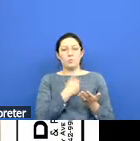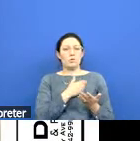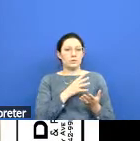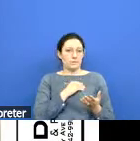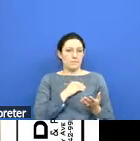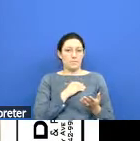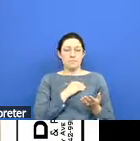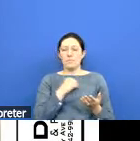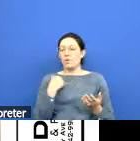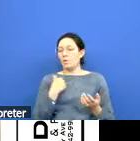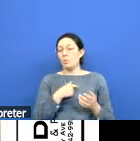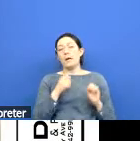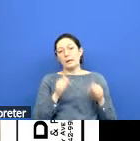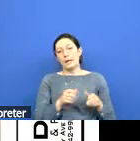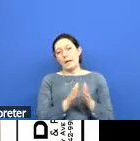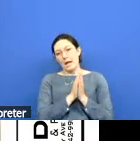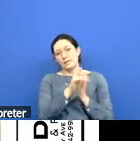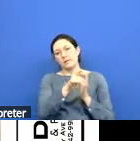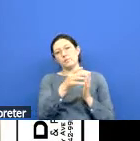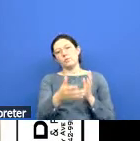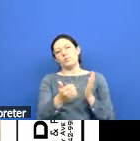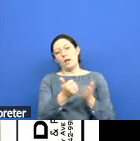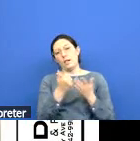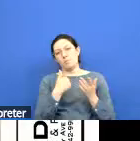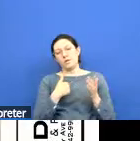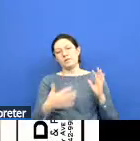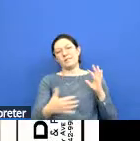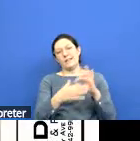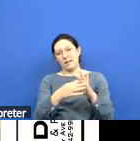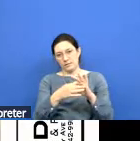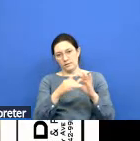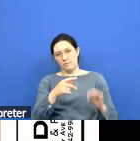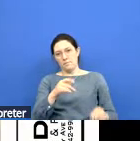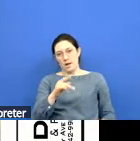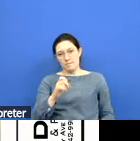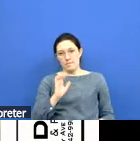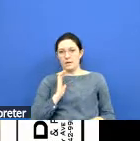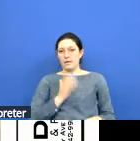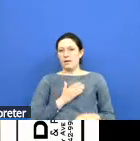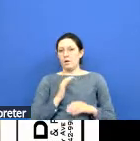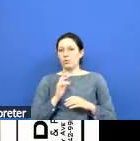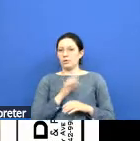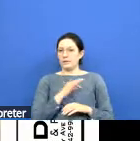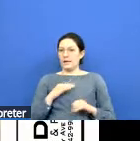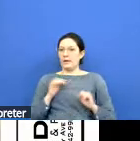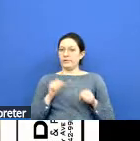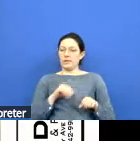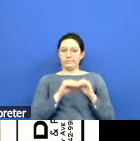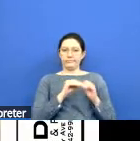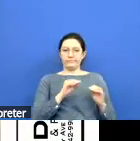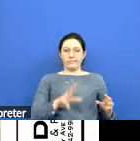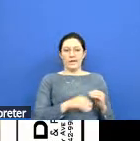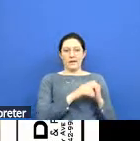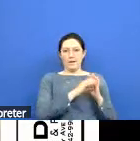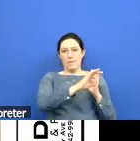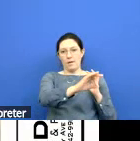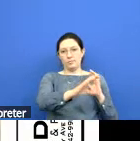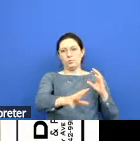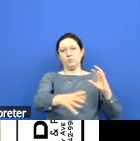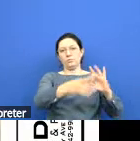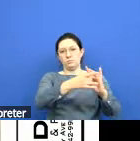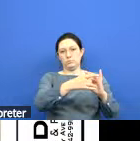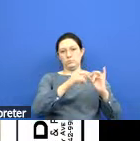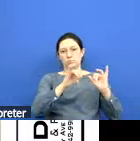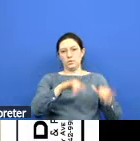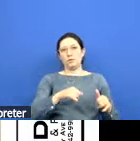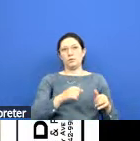we can ask him to do is give us a place to connect that pipe to, and then our crews could connect that pipe. If it makes more sense to do it as a pipe than